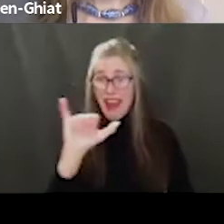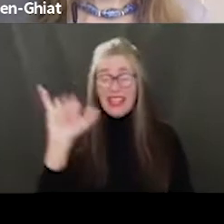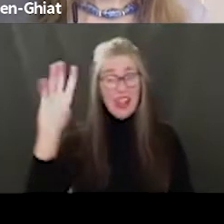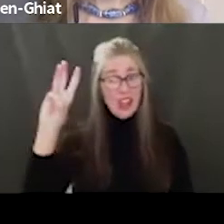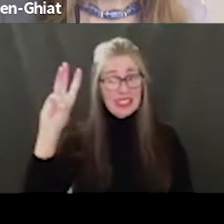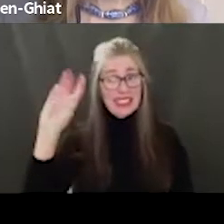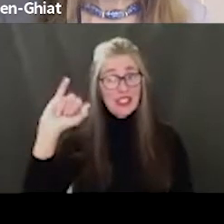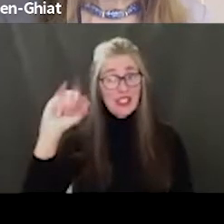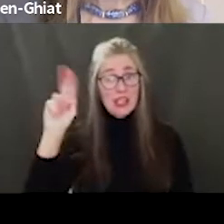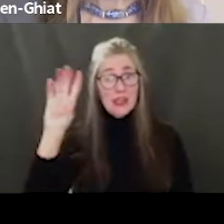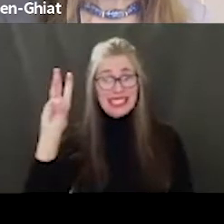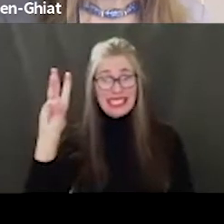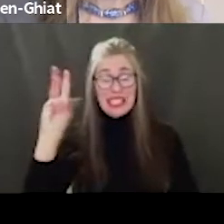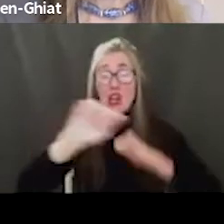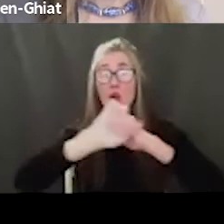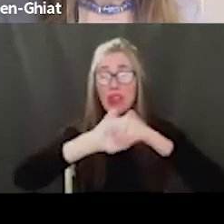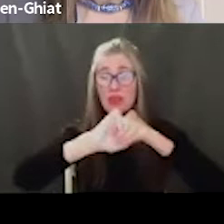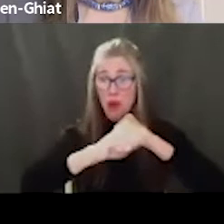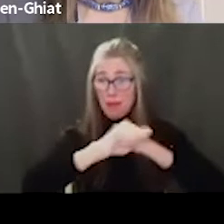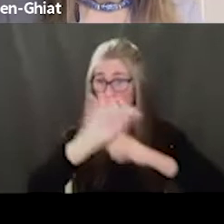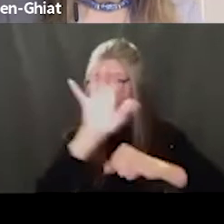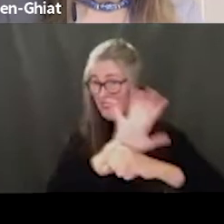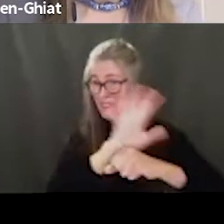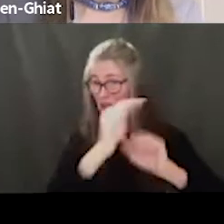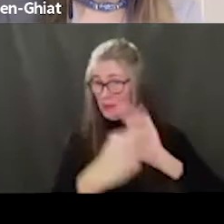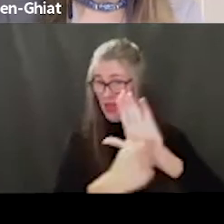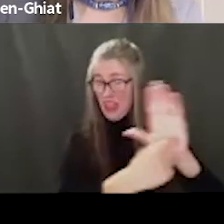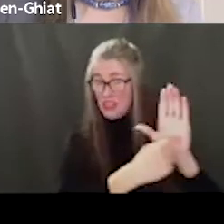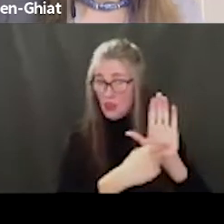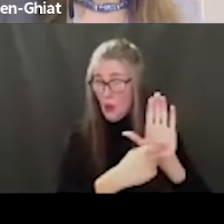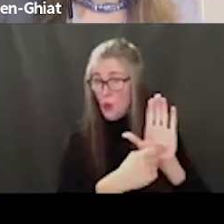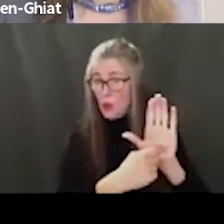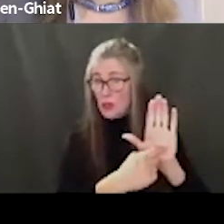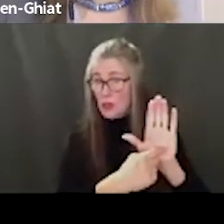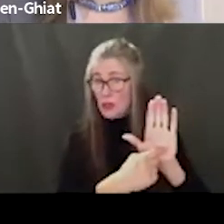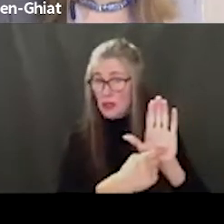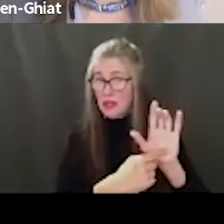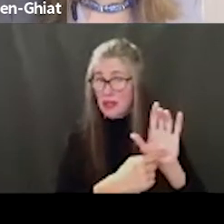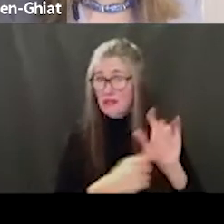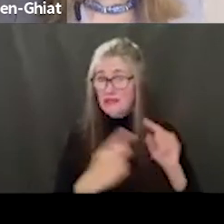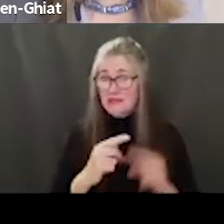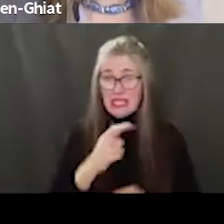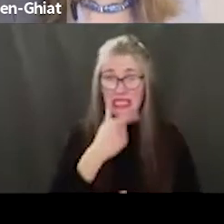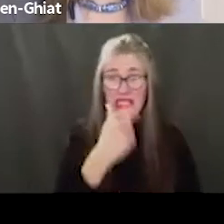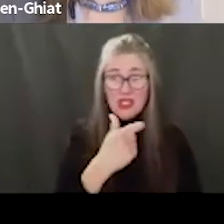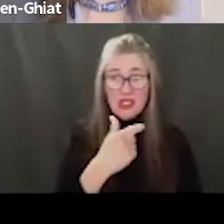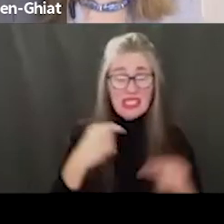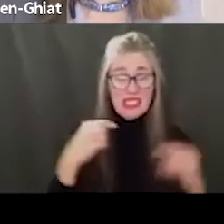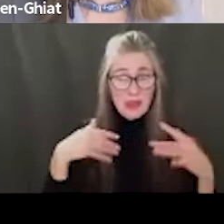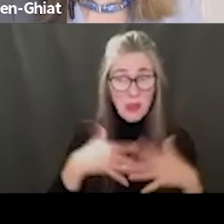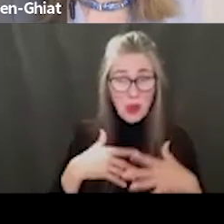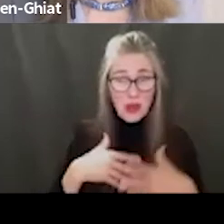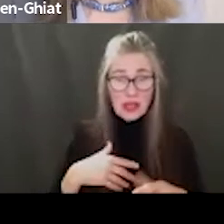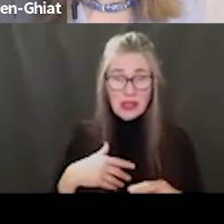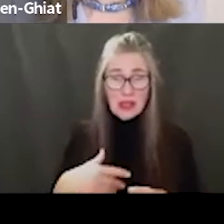with the propaganda film that was shown. And what's very interesting, spooked me, is this